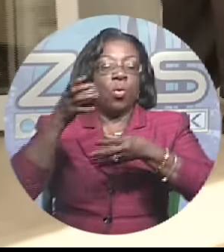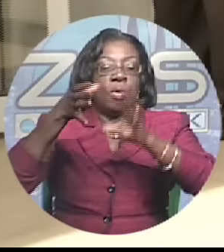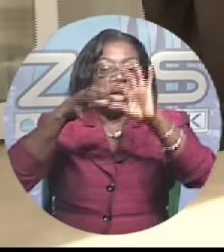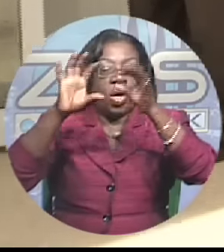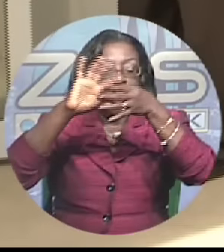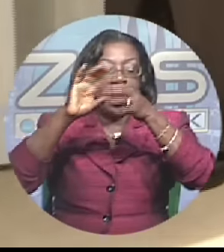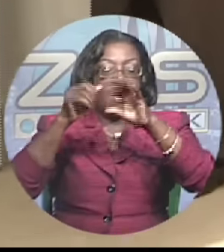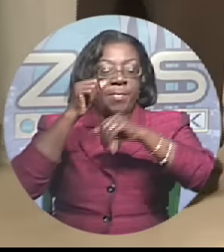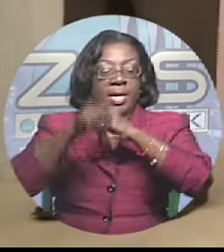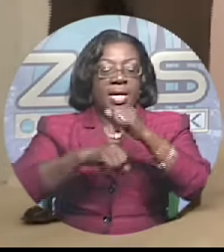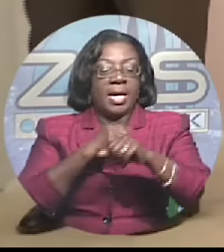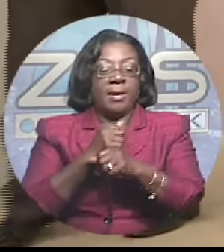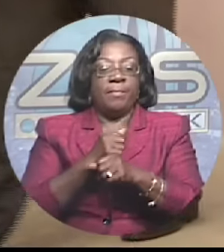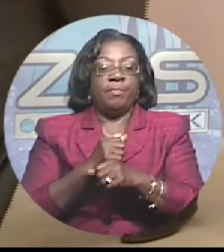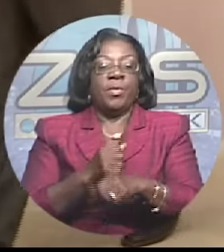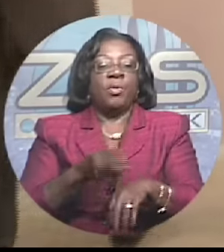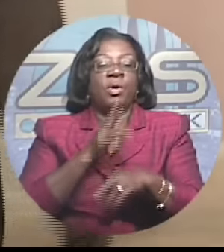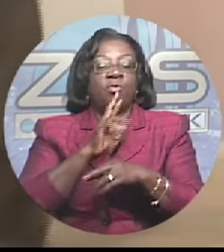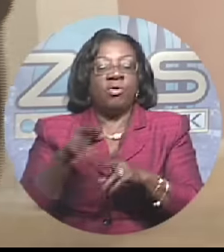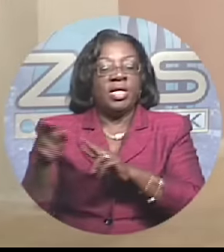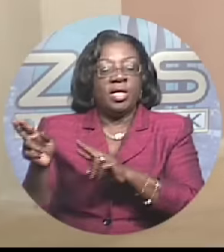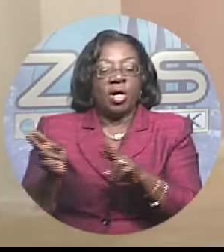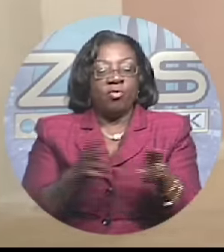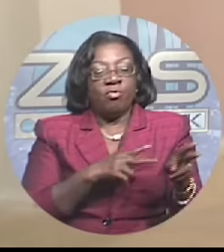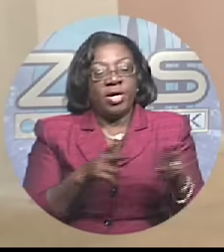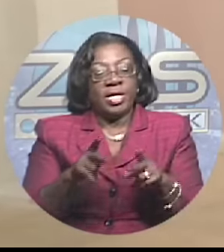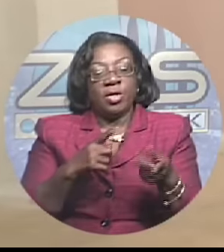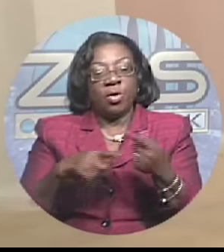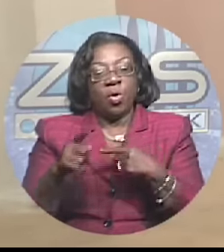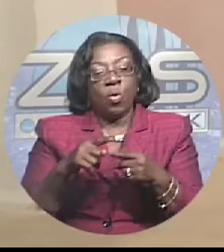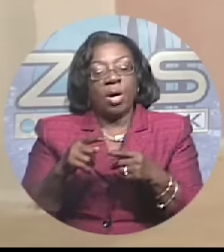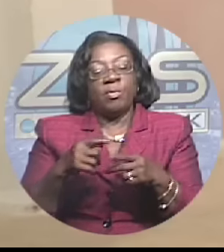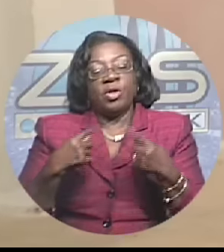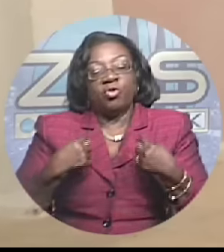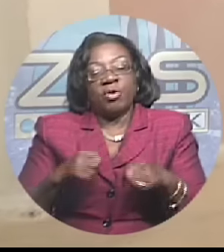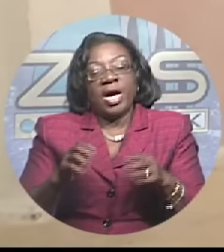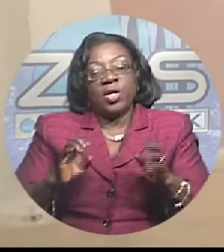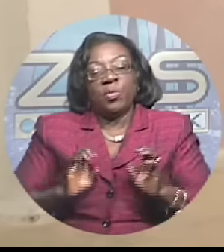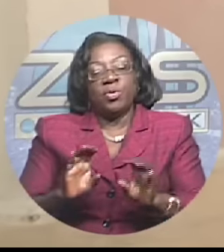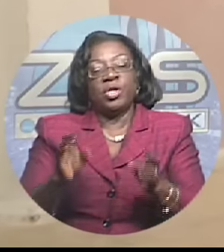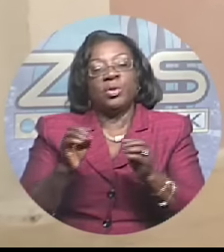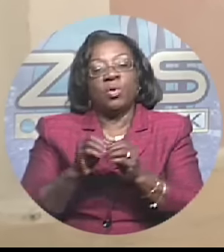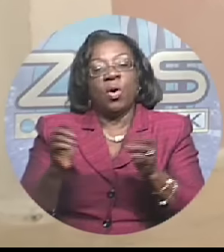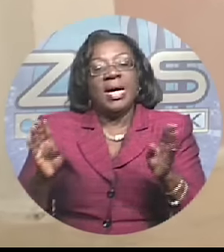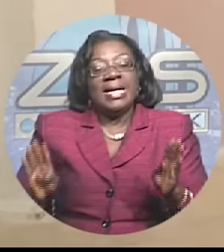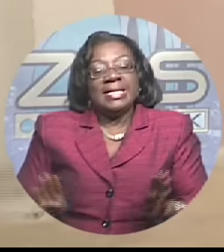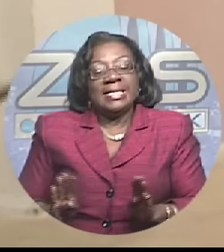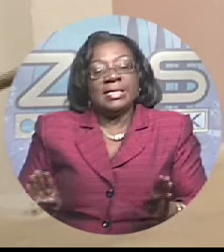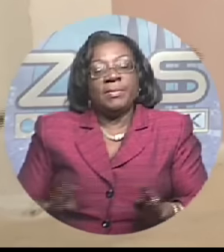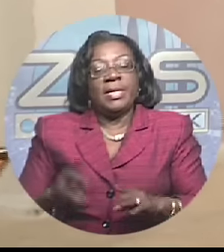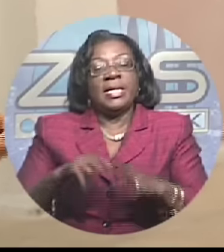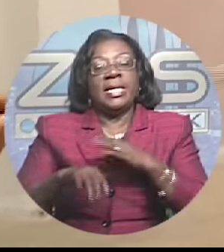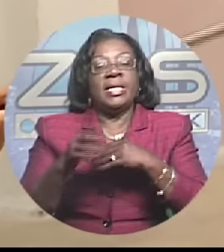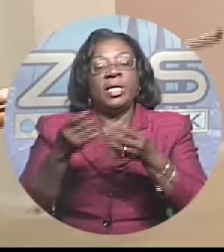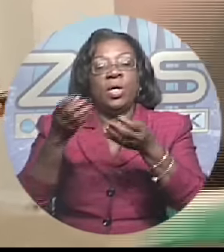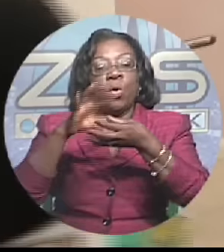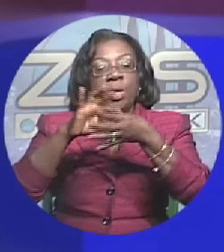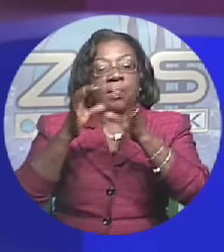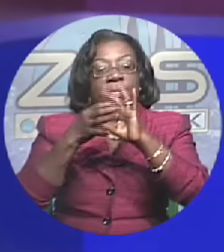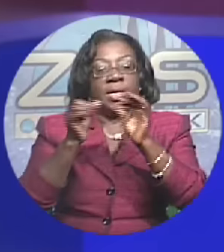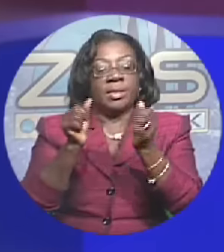really on fire, ready to go. We're trying to push more disciplines into the Olympic movement, and I think we got a good